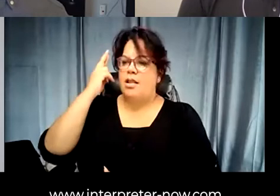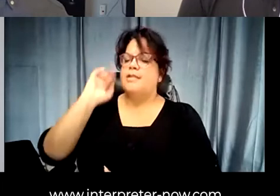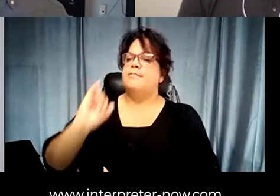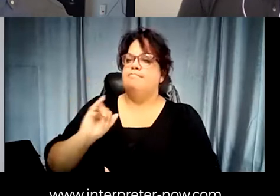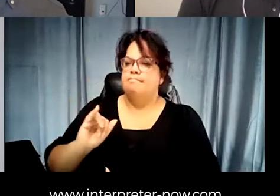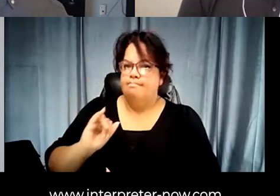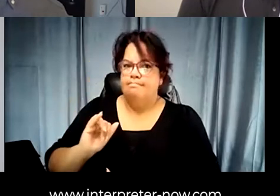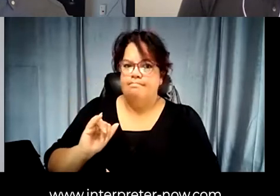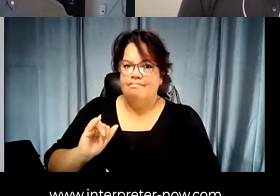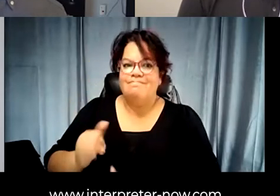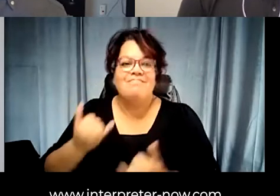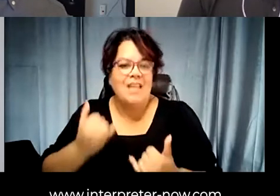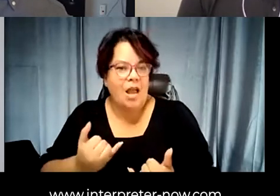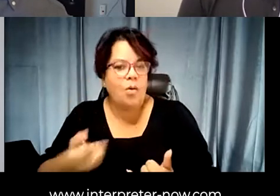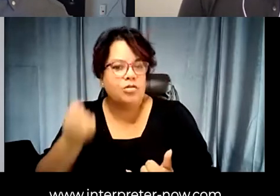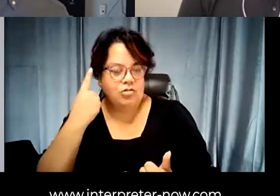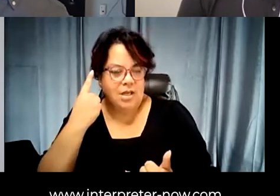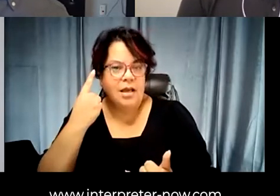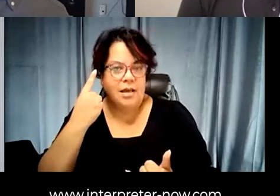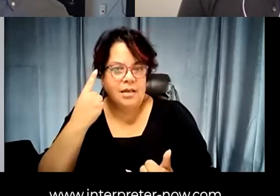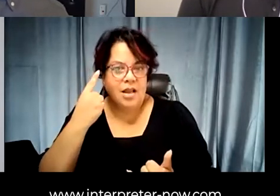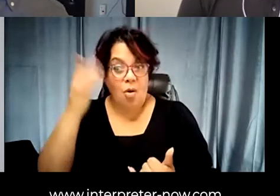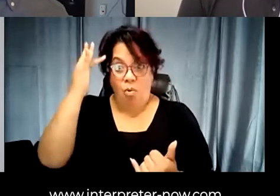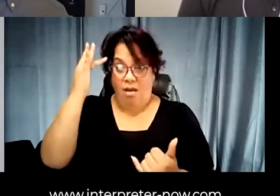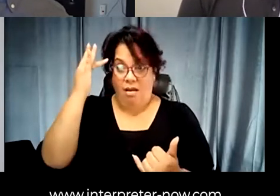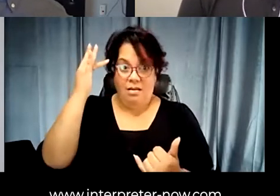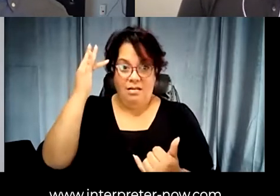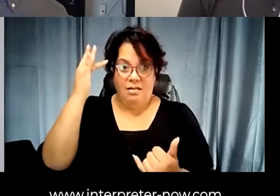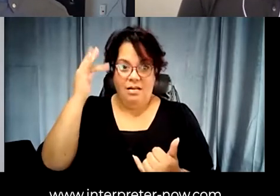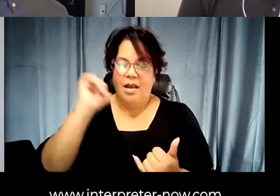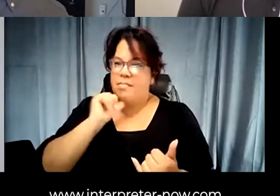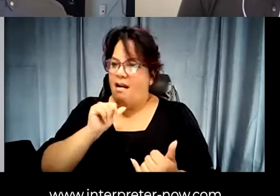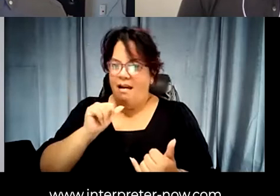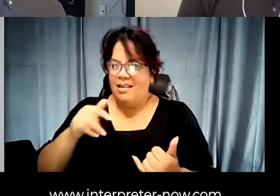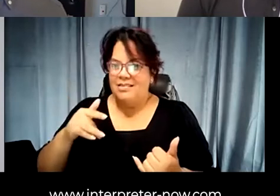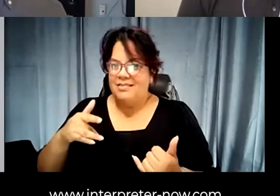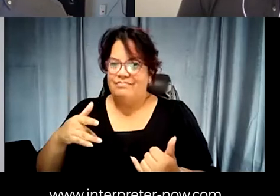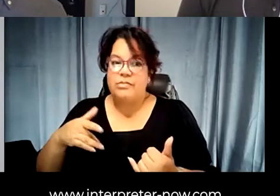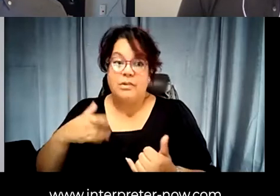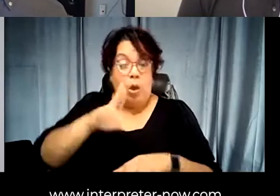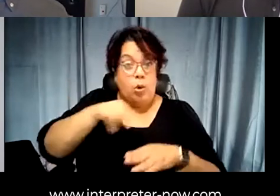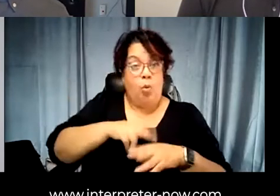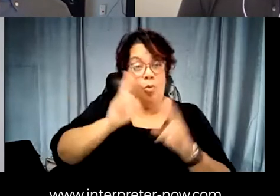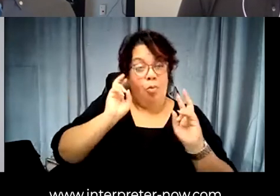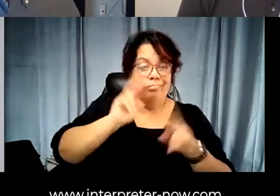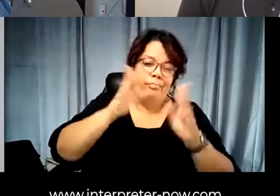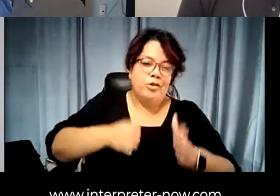okay, now I potentially understand why I'm not being the person that I normally am.